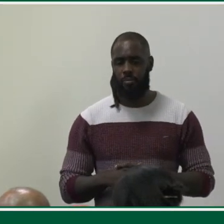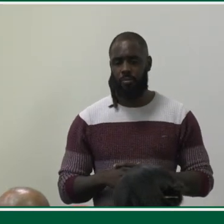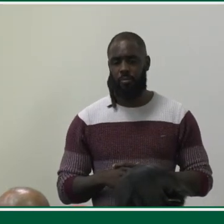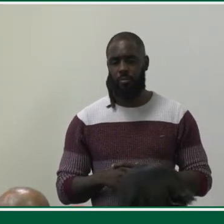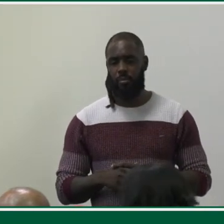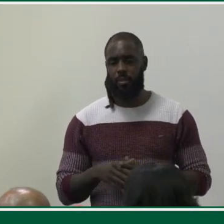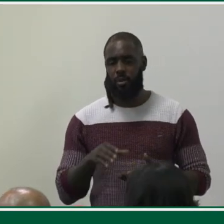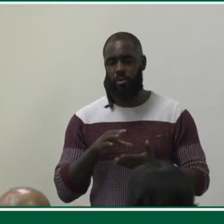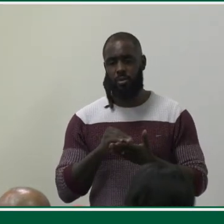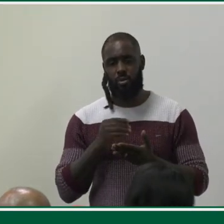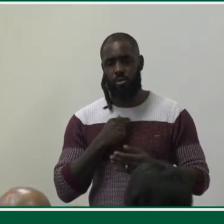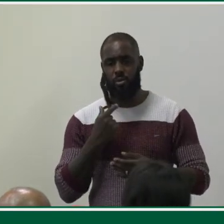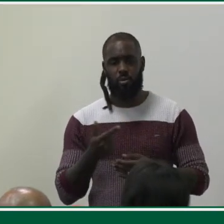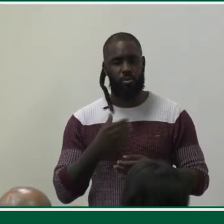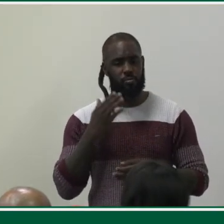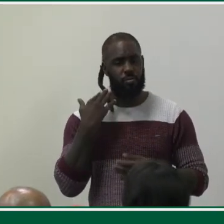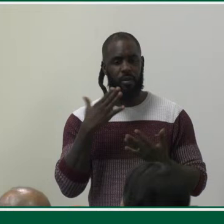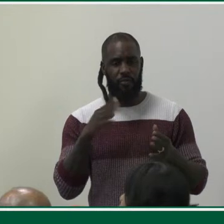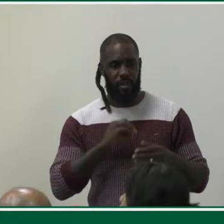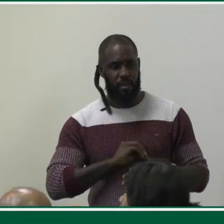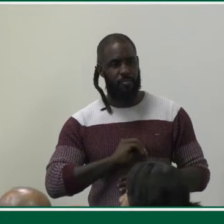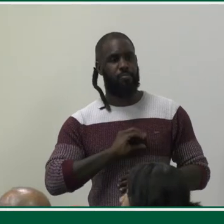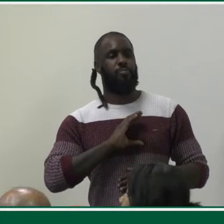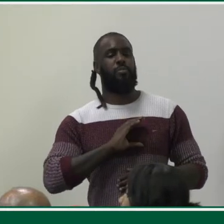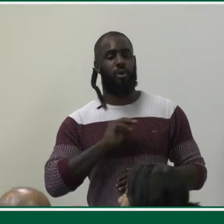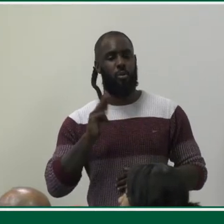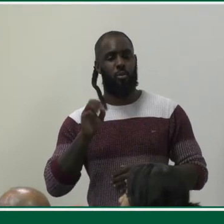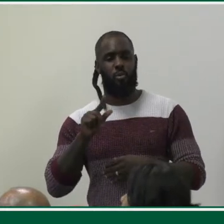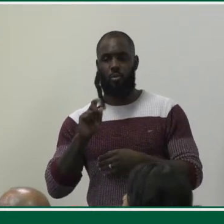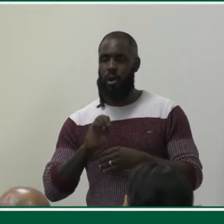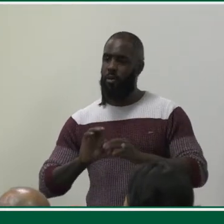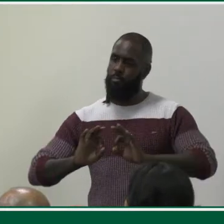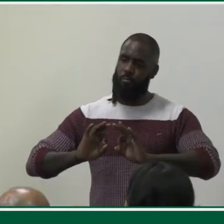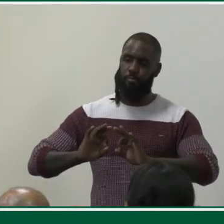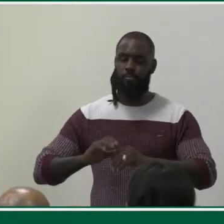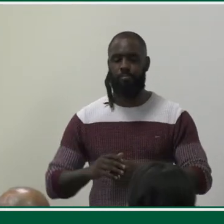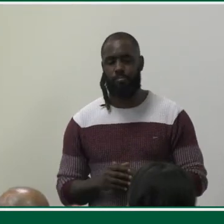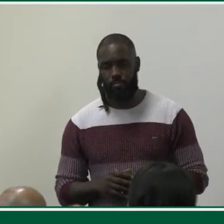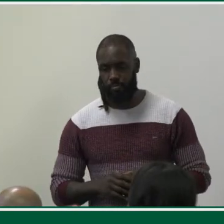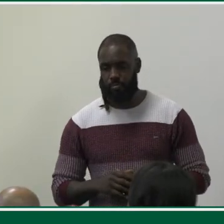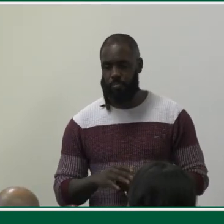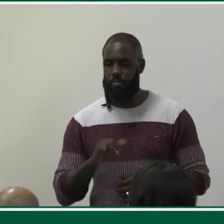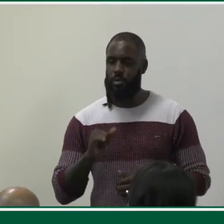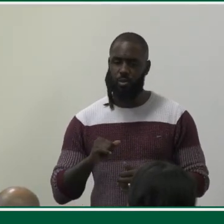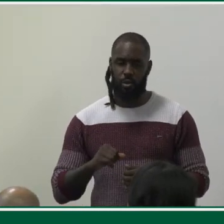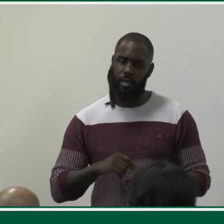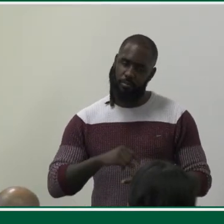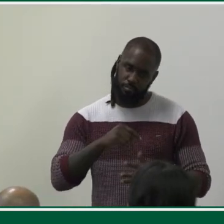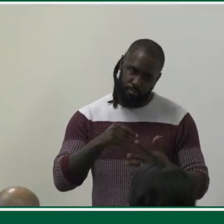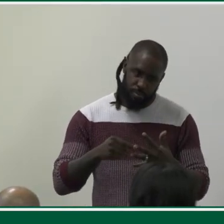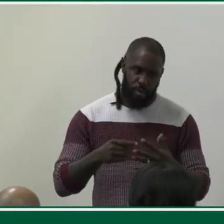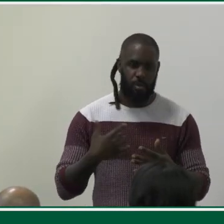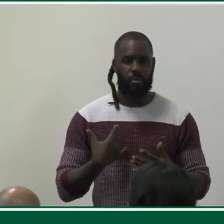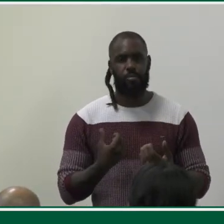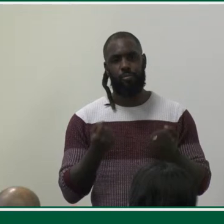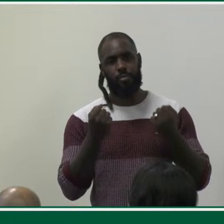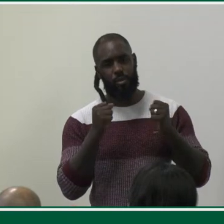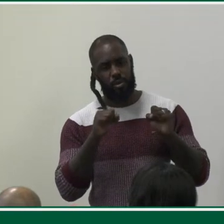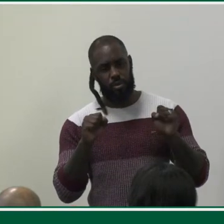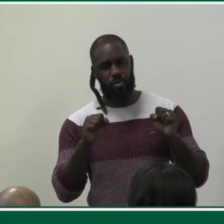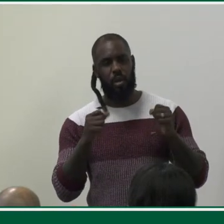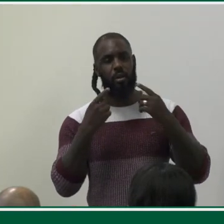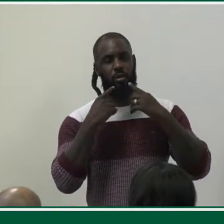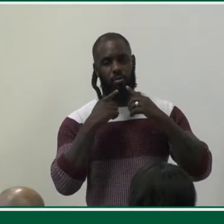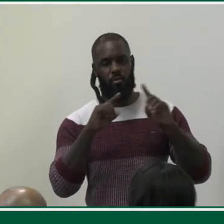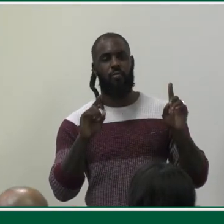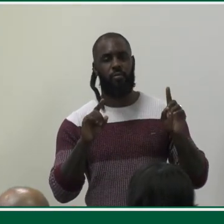leaving having their brilliance, their dignity, and their morality extolled, right? So those are the things that we were trying to